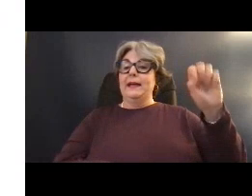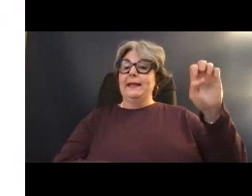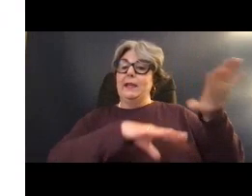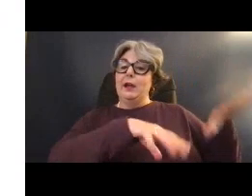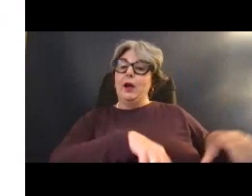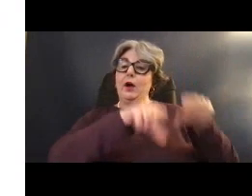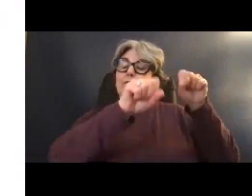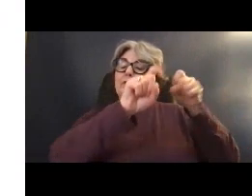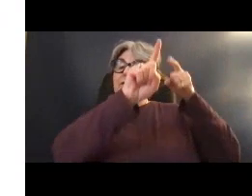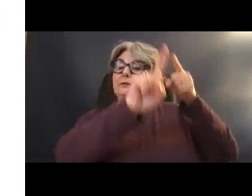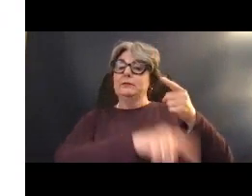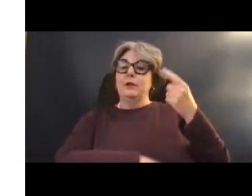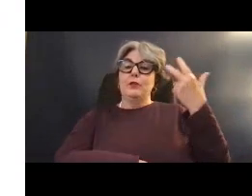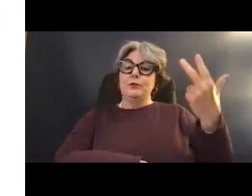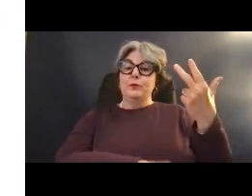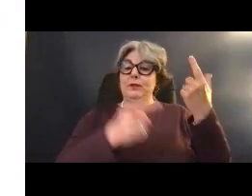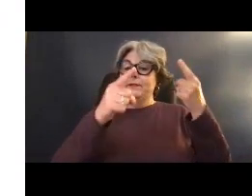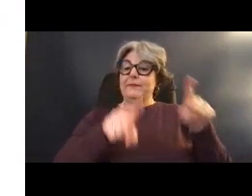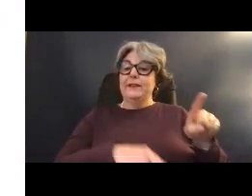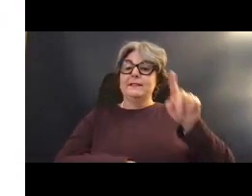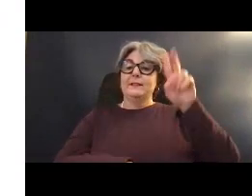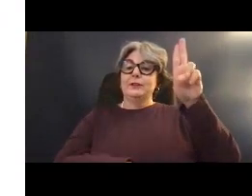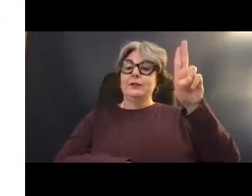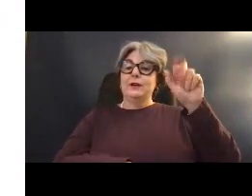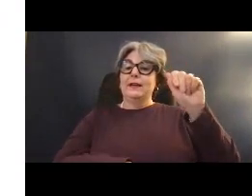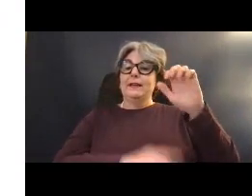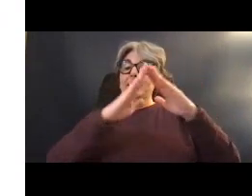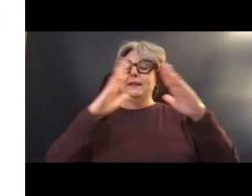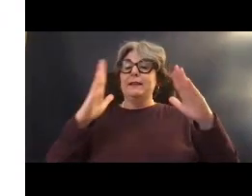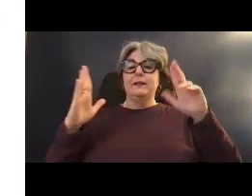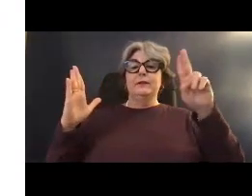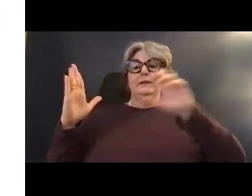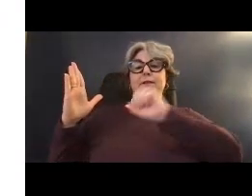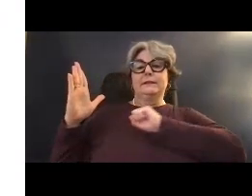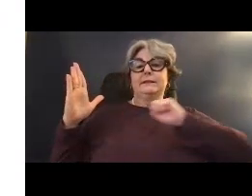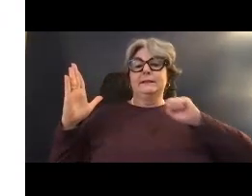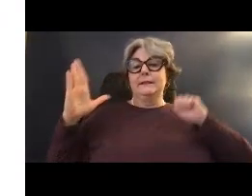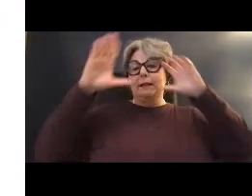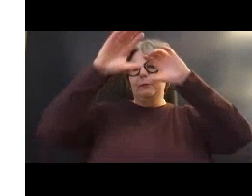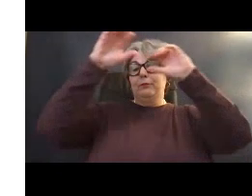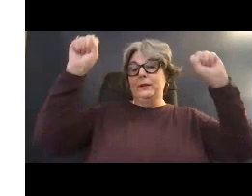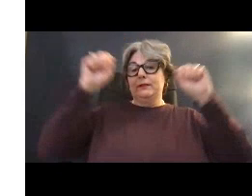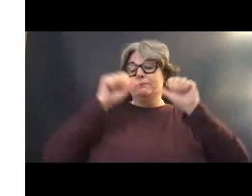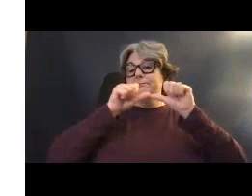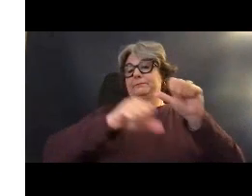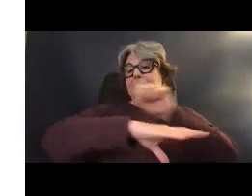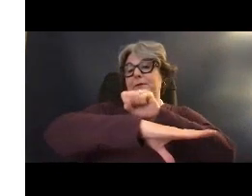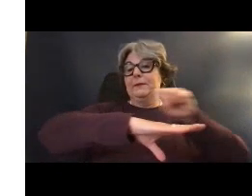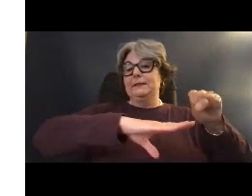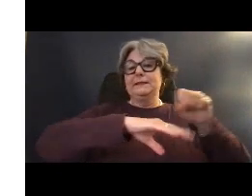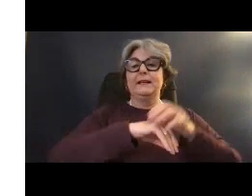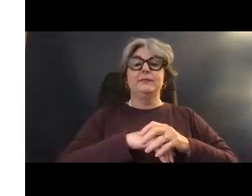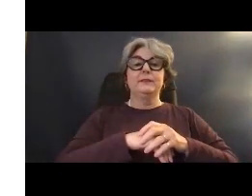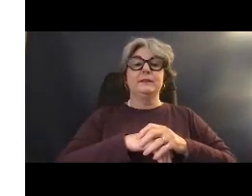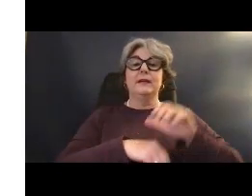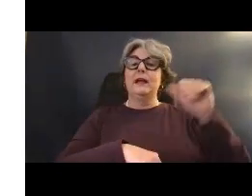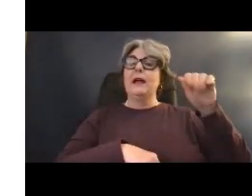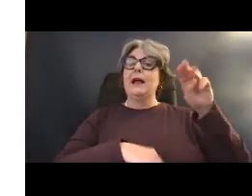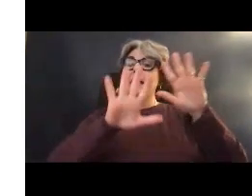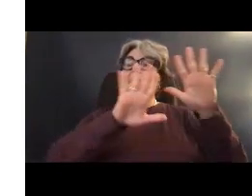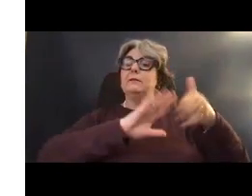Climate held 3 core events at the UAE Pavilion, US Center, and COP28 Presidency Main Stage. Aim for Climate